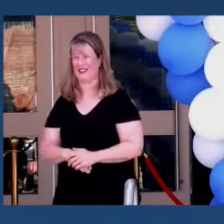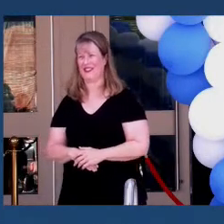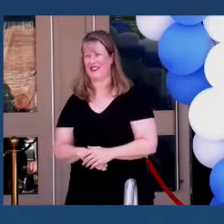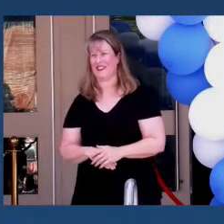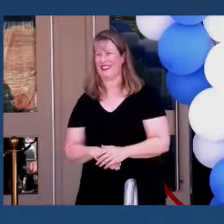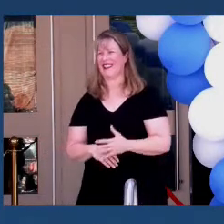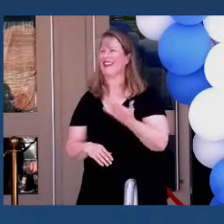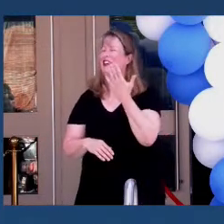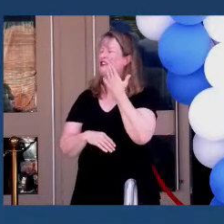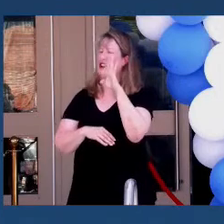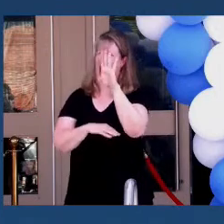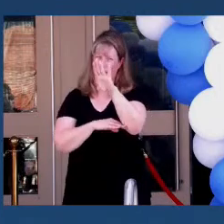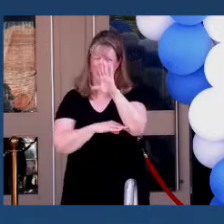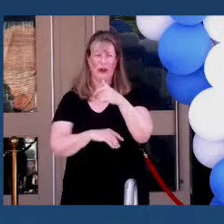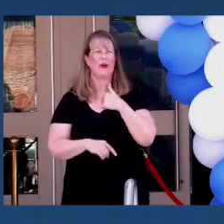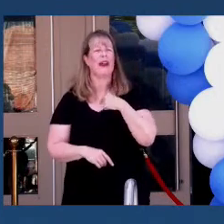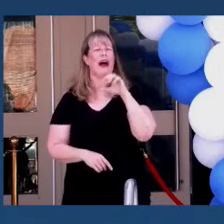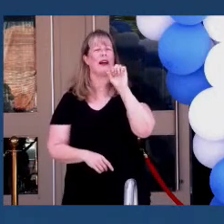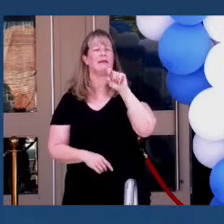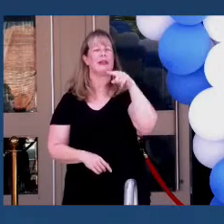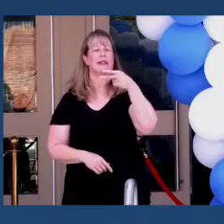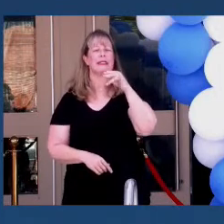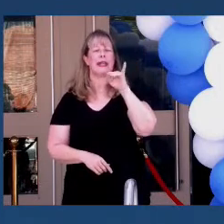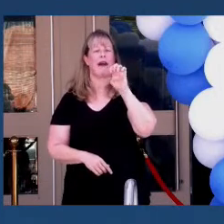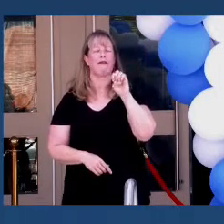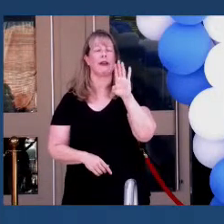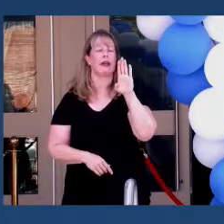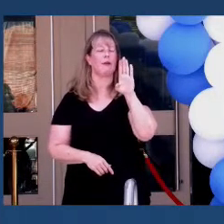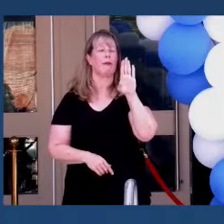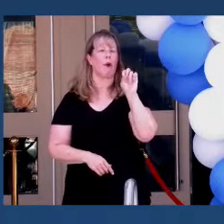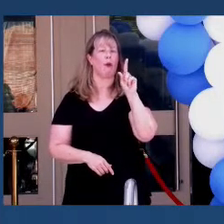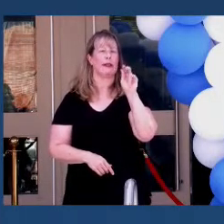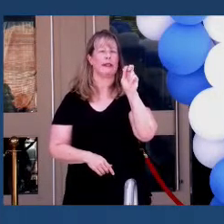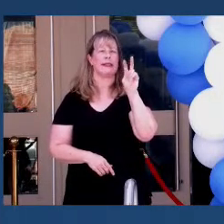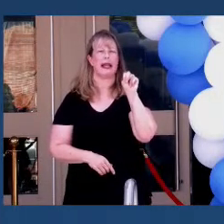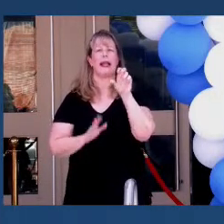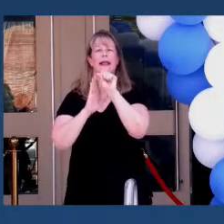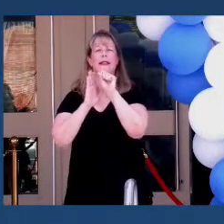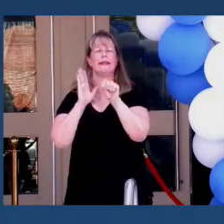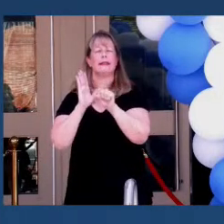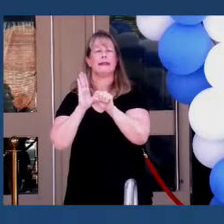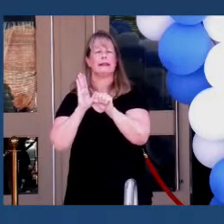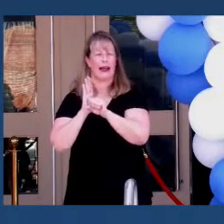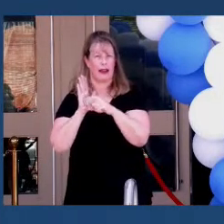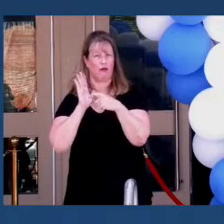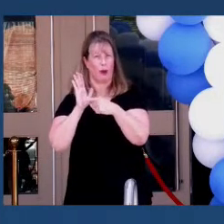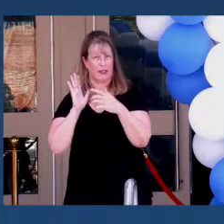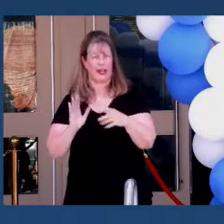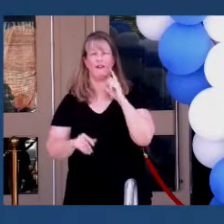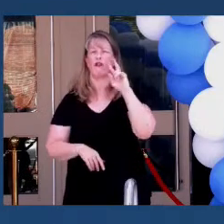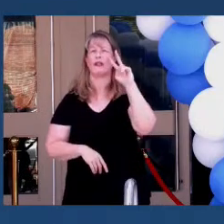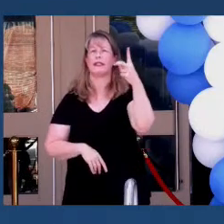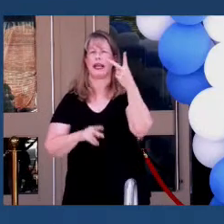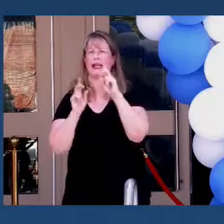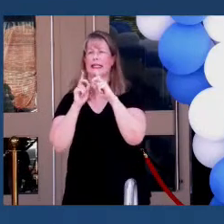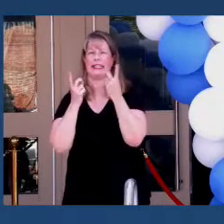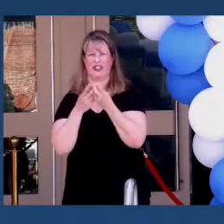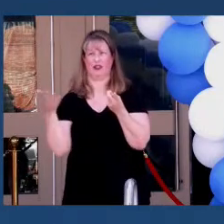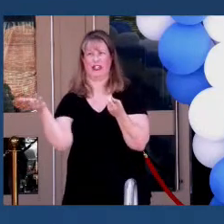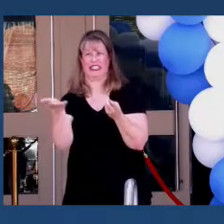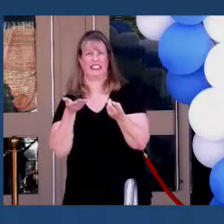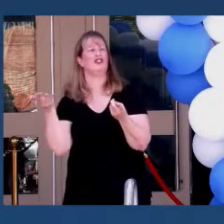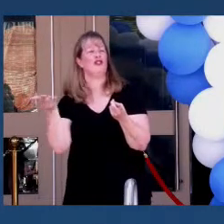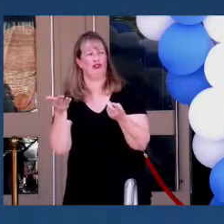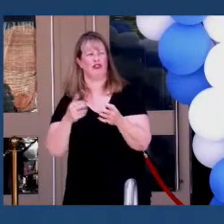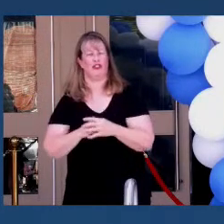Good afternoon. I'm Stephanie T. Bolden, State Representative for the 2nd Representative District, which is in this particular